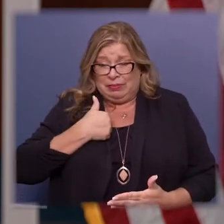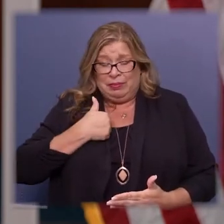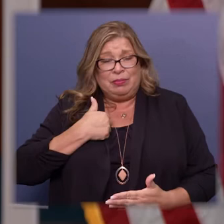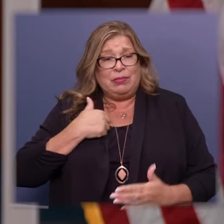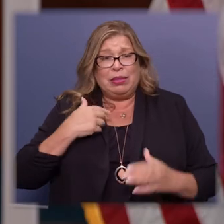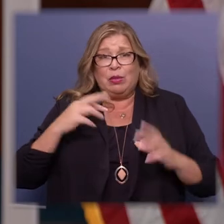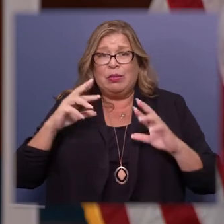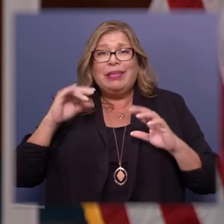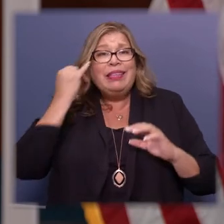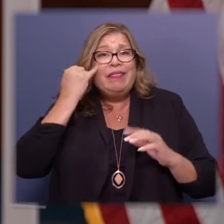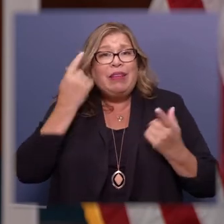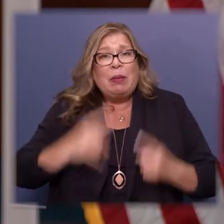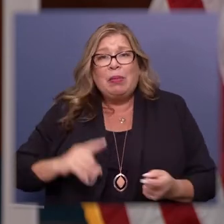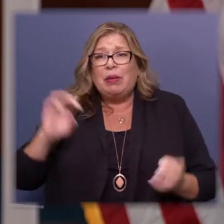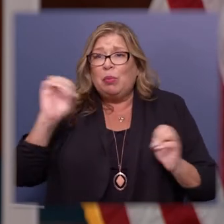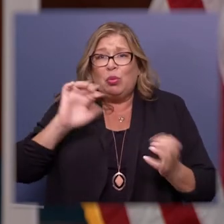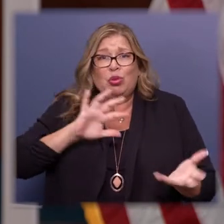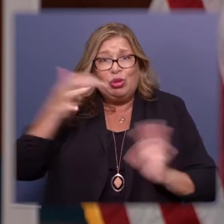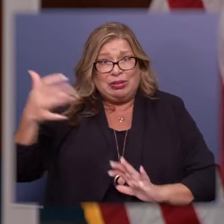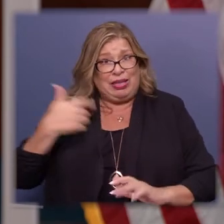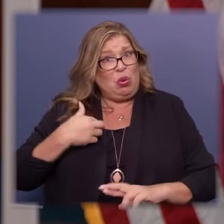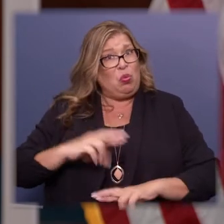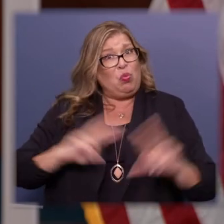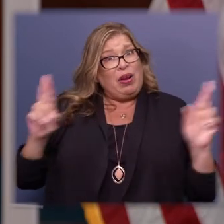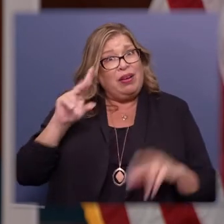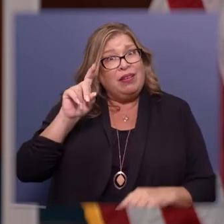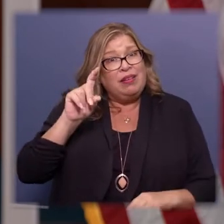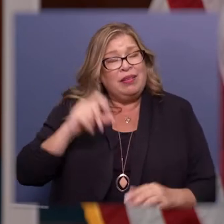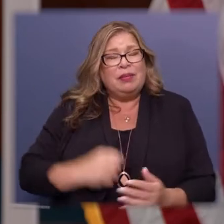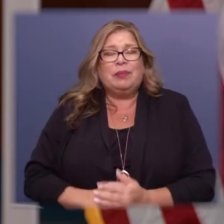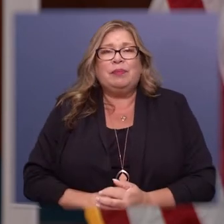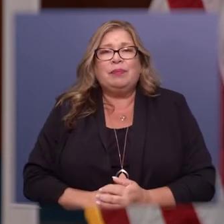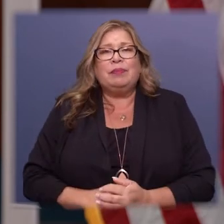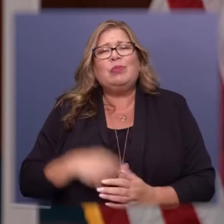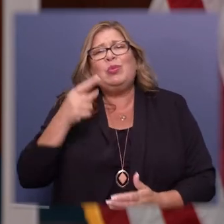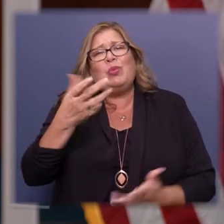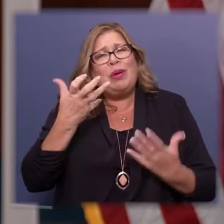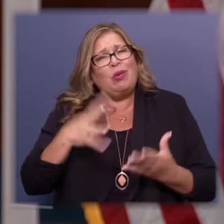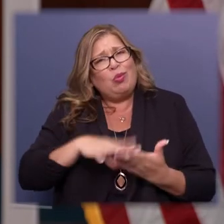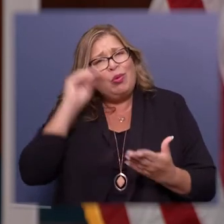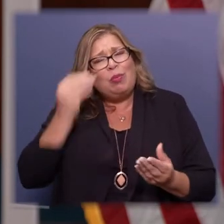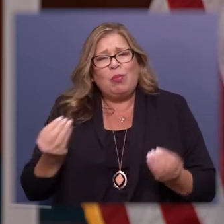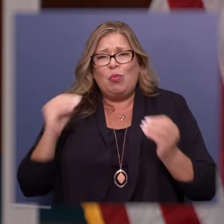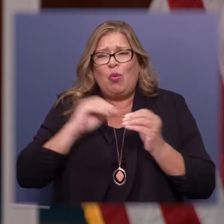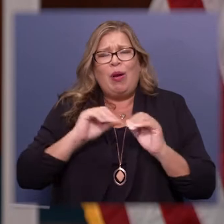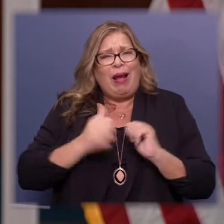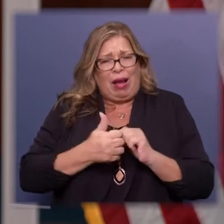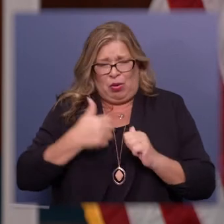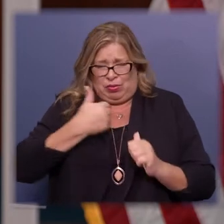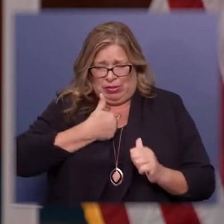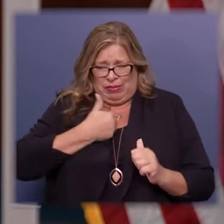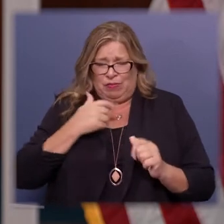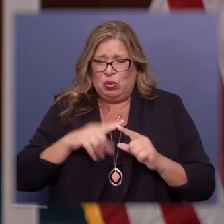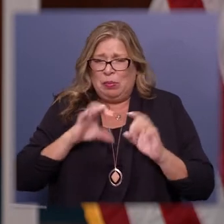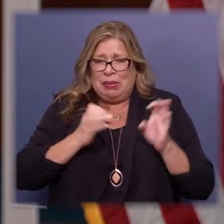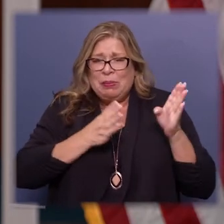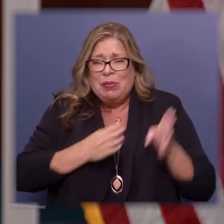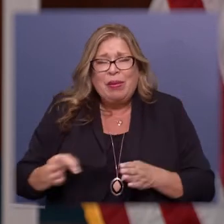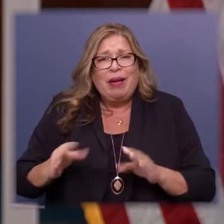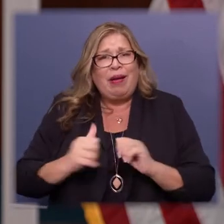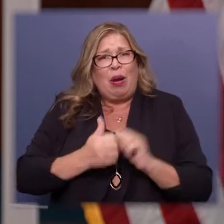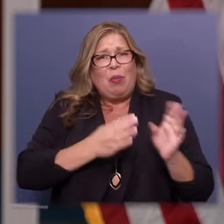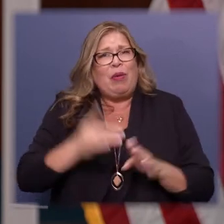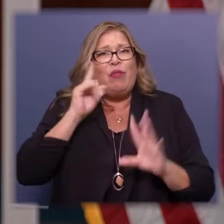emergency preparedness. You can find more information about how to prepare yourself and your family